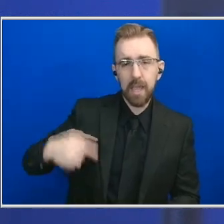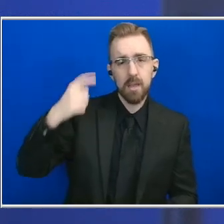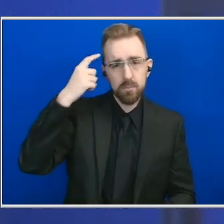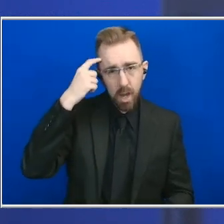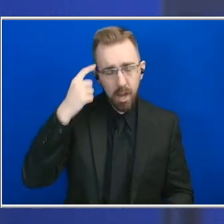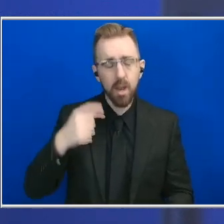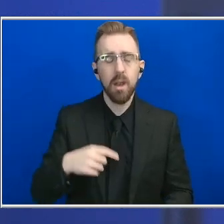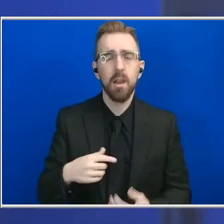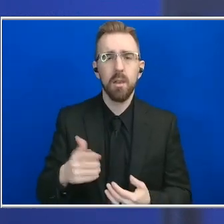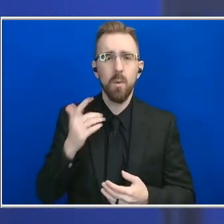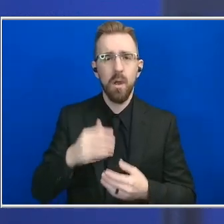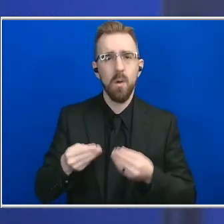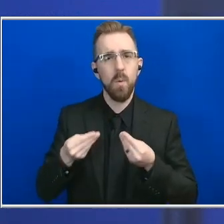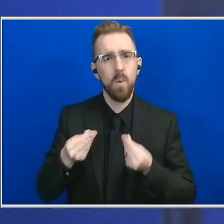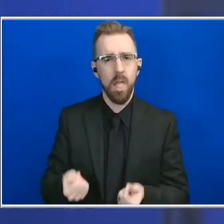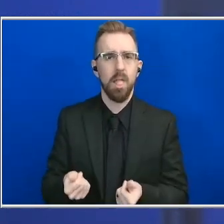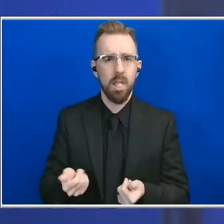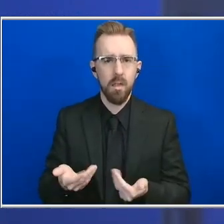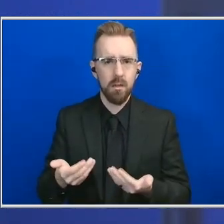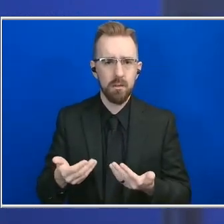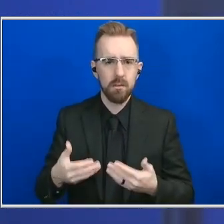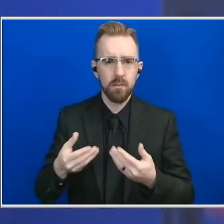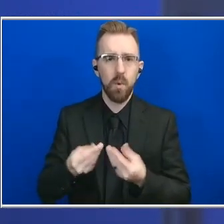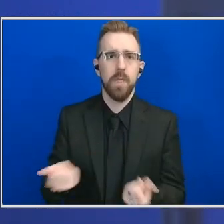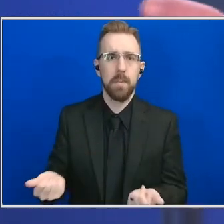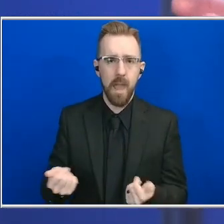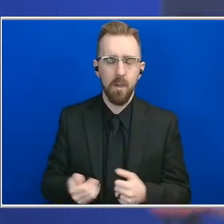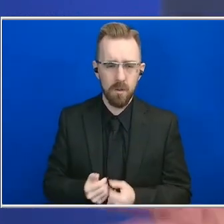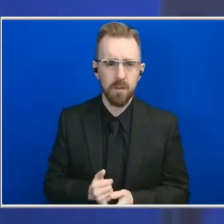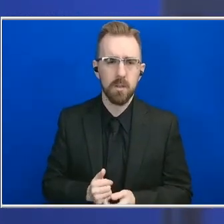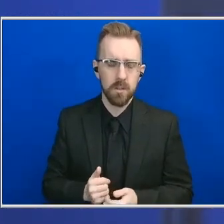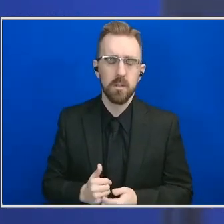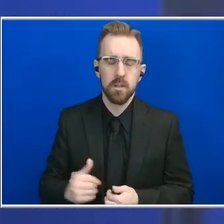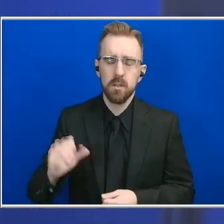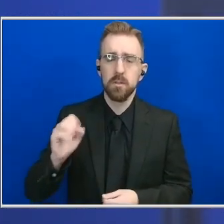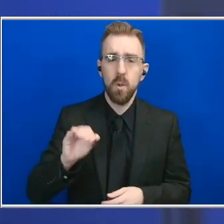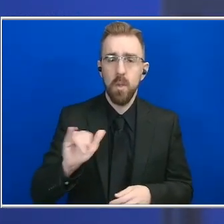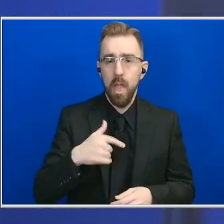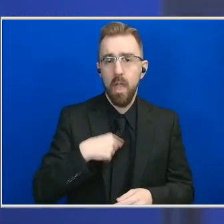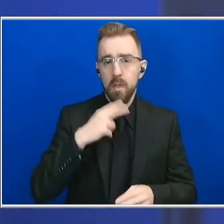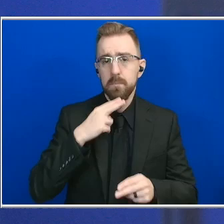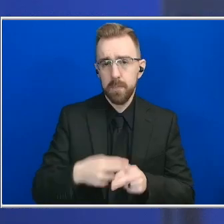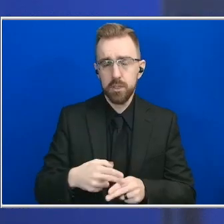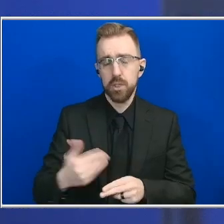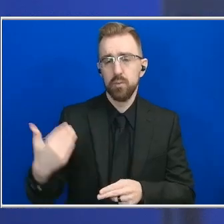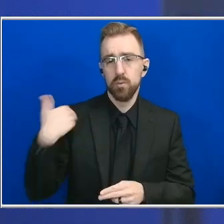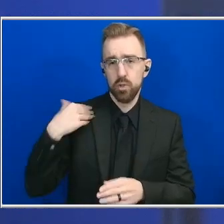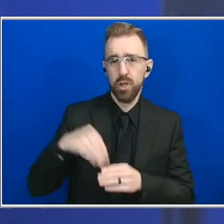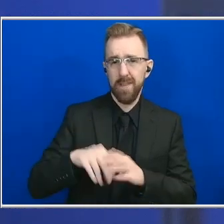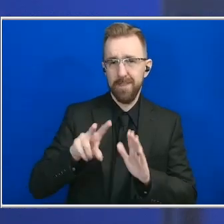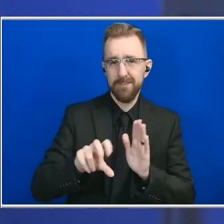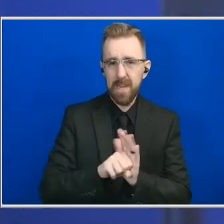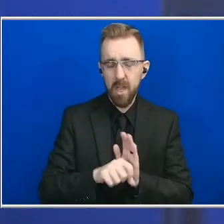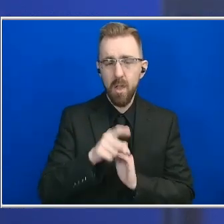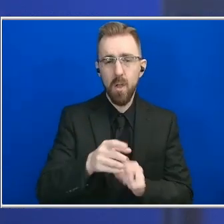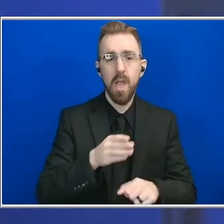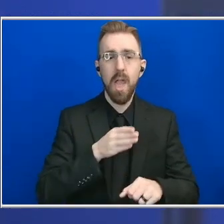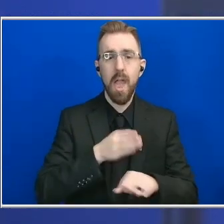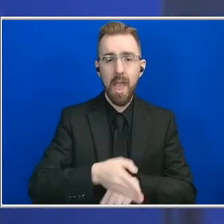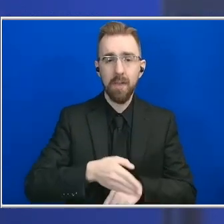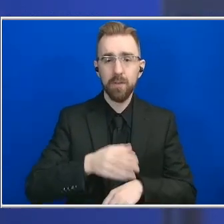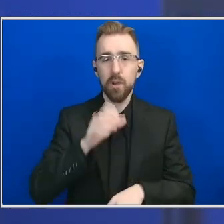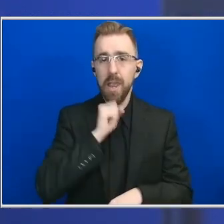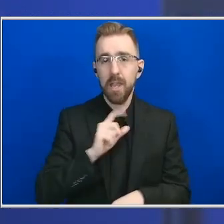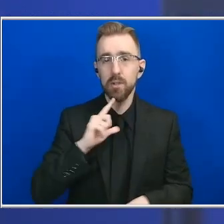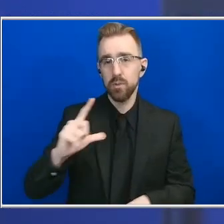by this process of hardening of the arteries. So as I mentioned earlier in my video, after age 20, this process